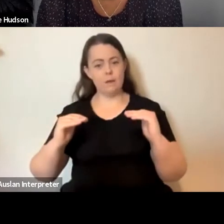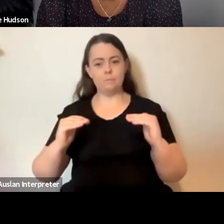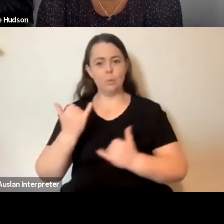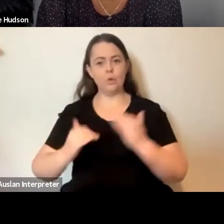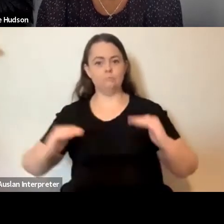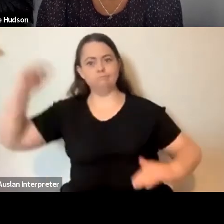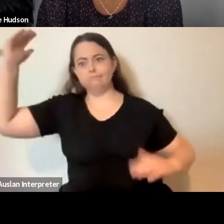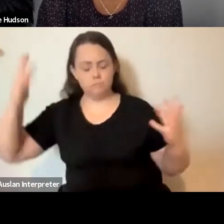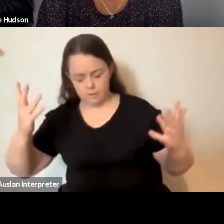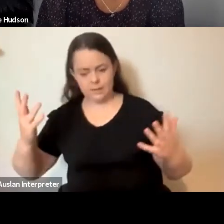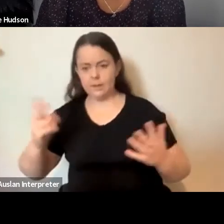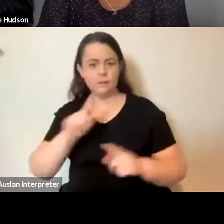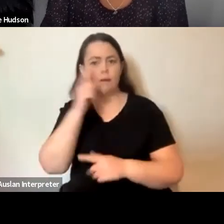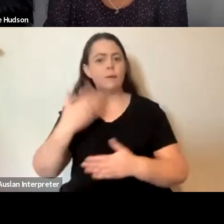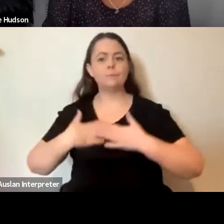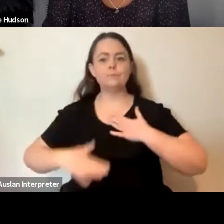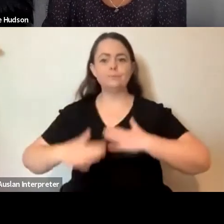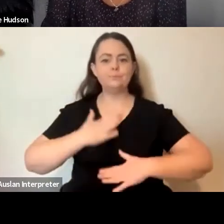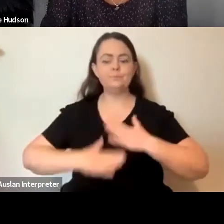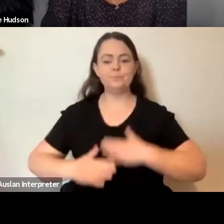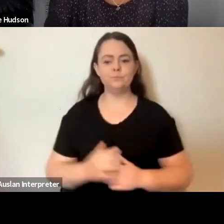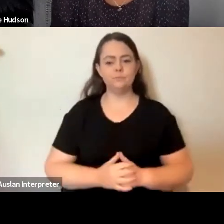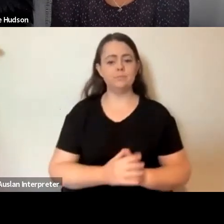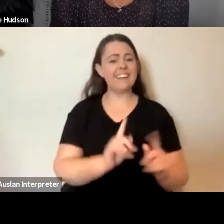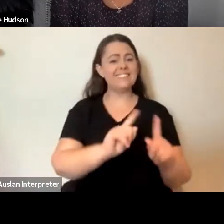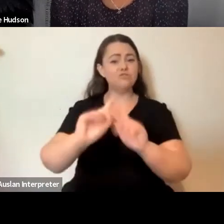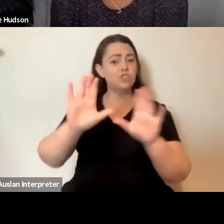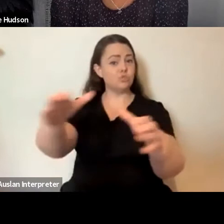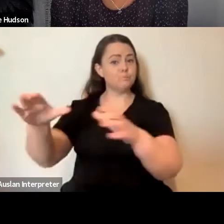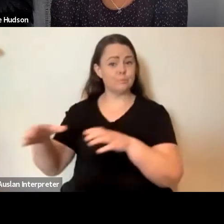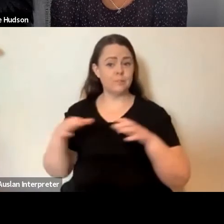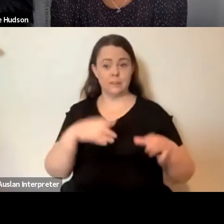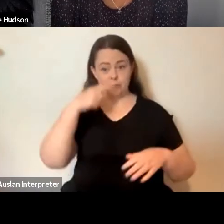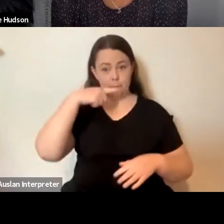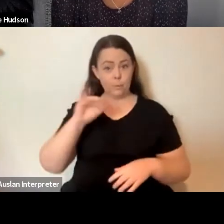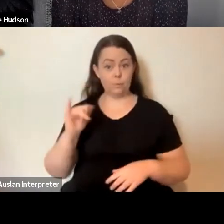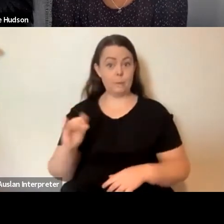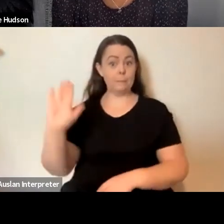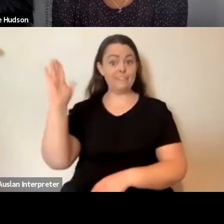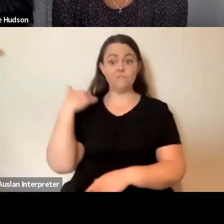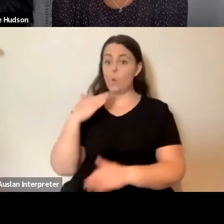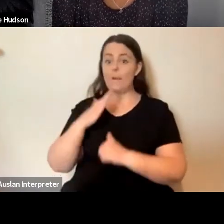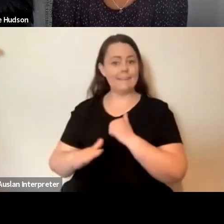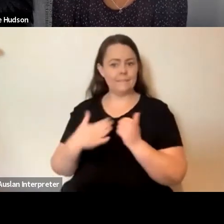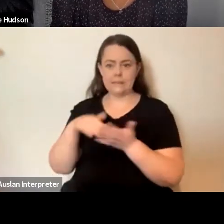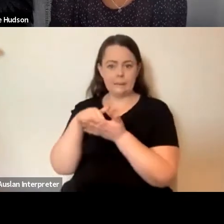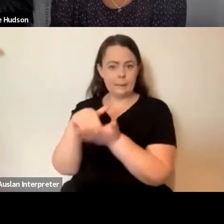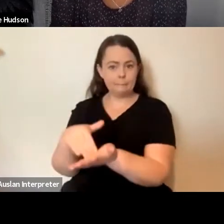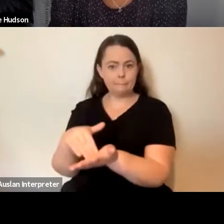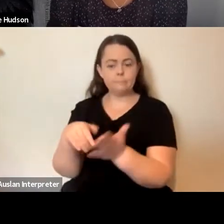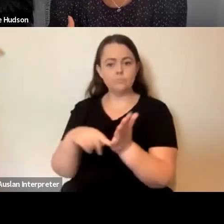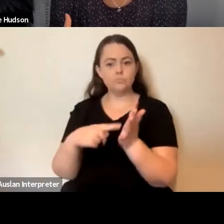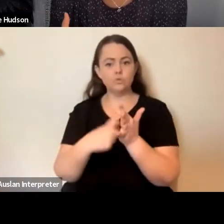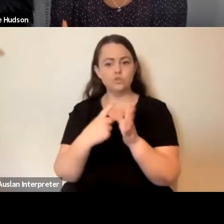present demand from a different cohort of people who perhaps may not have needed treatment in the past, but have